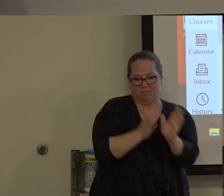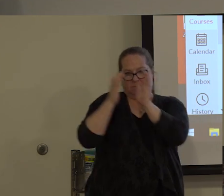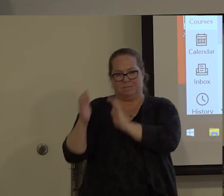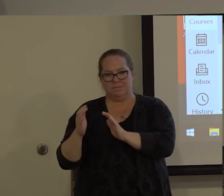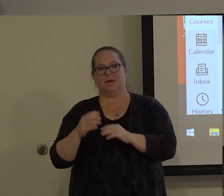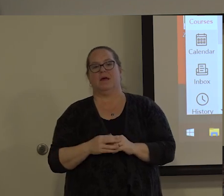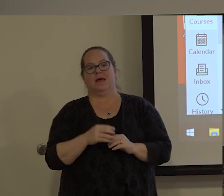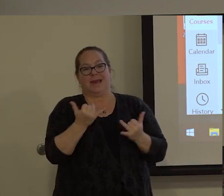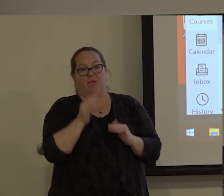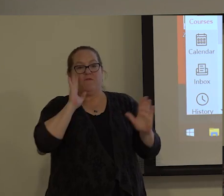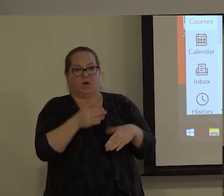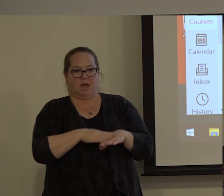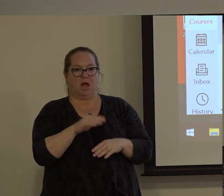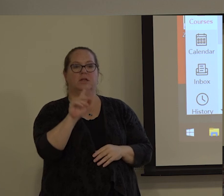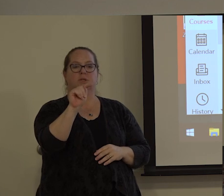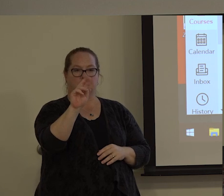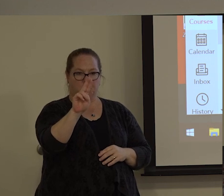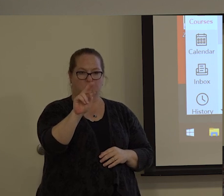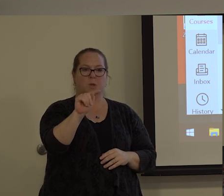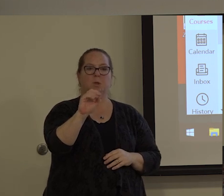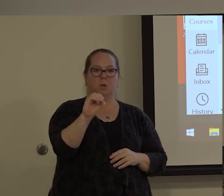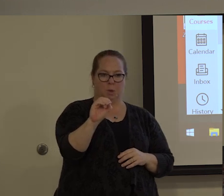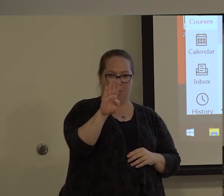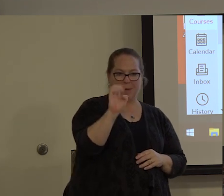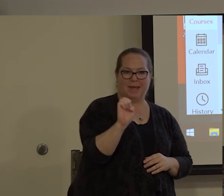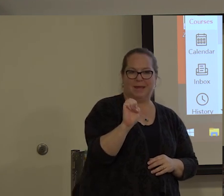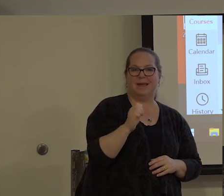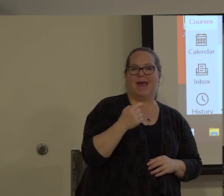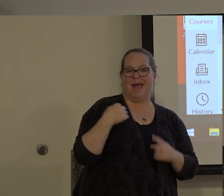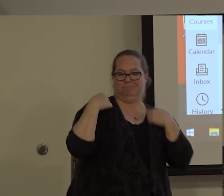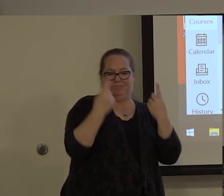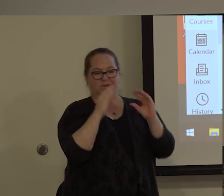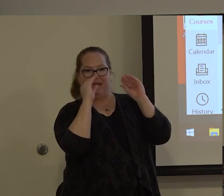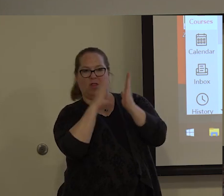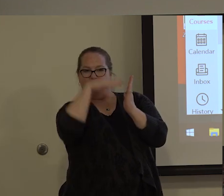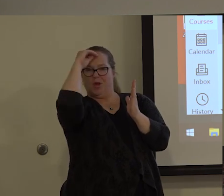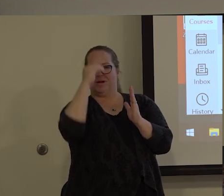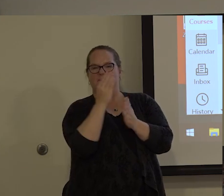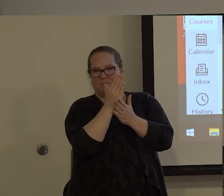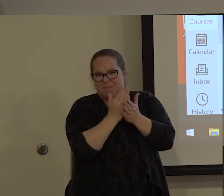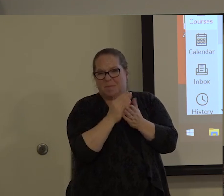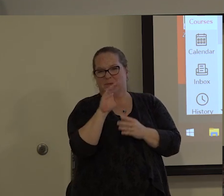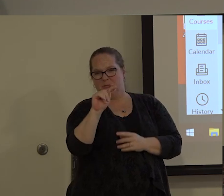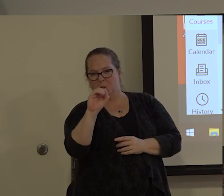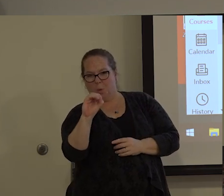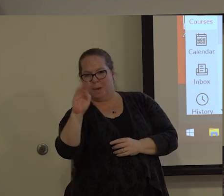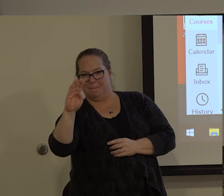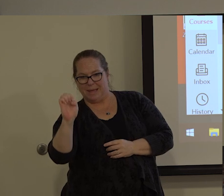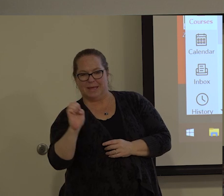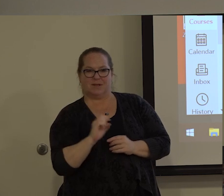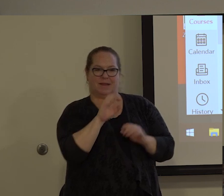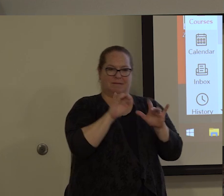case, the form of the verb to be. We have taught them a couple of those forms at this point. So they'd have to type in the correct form for